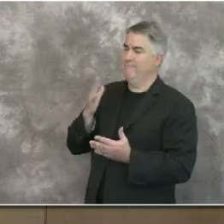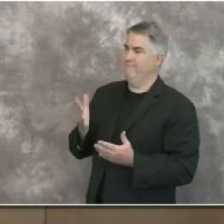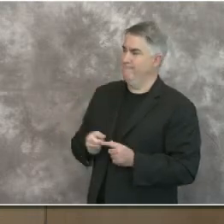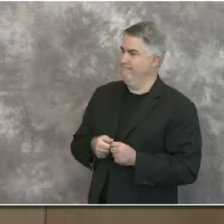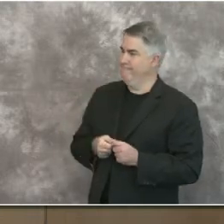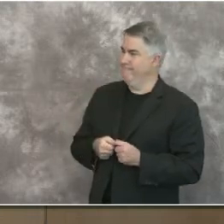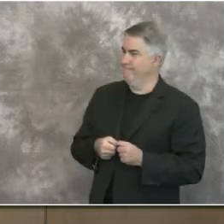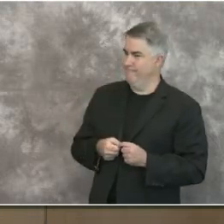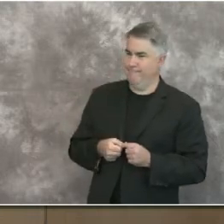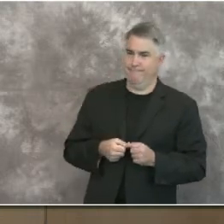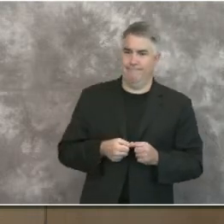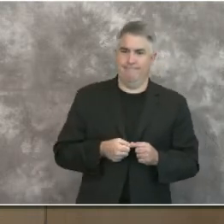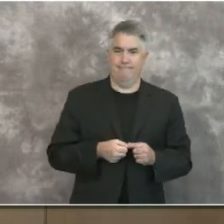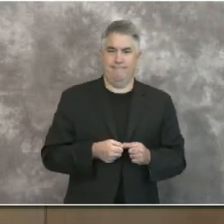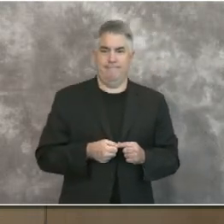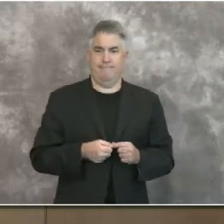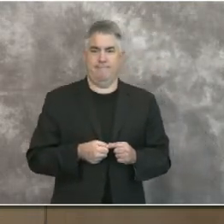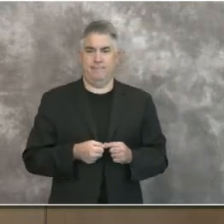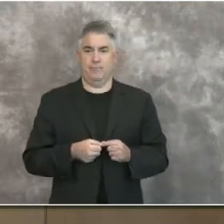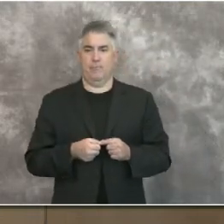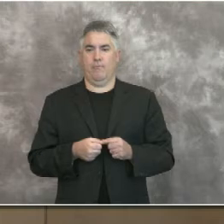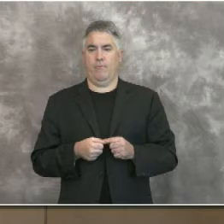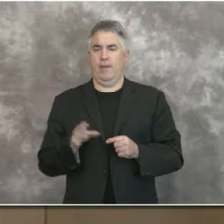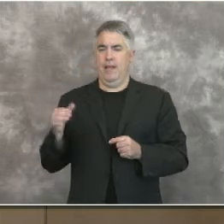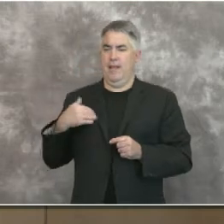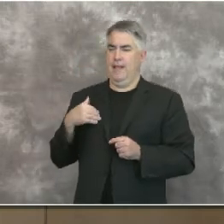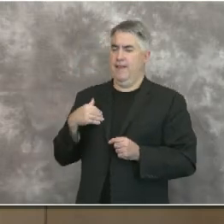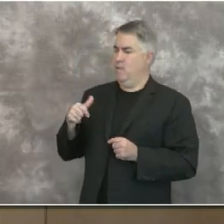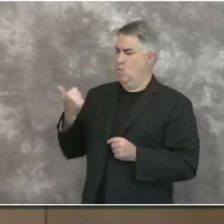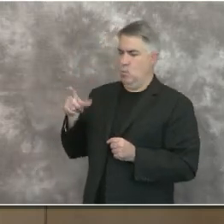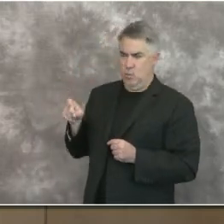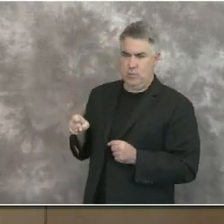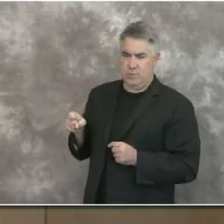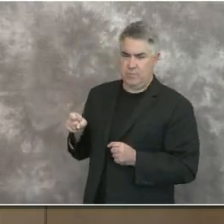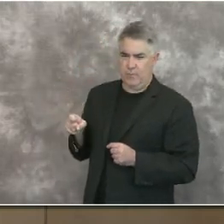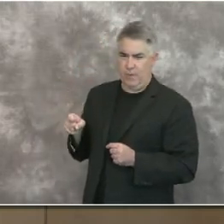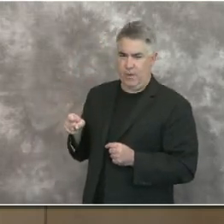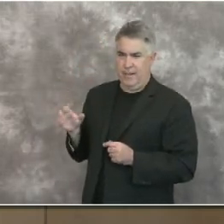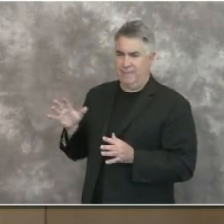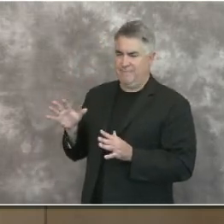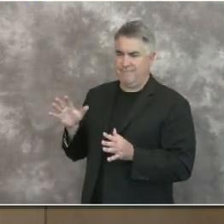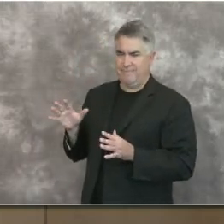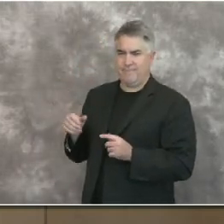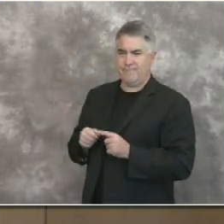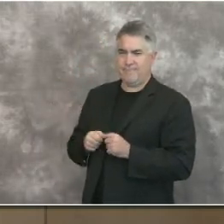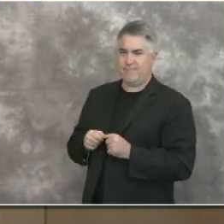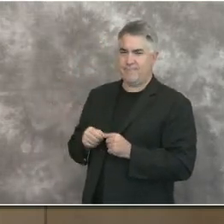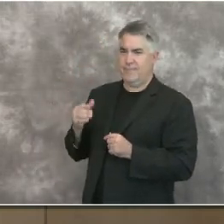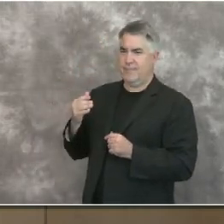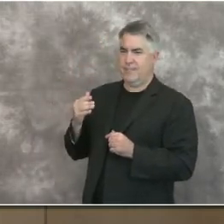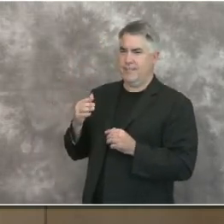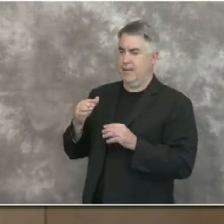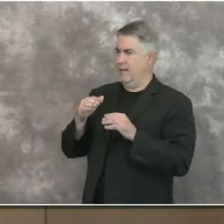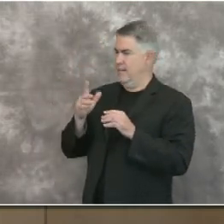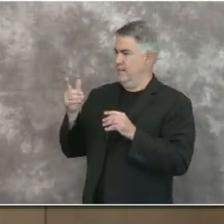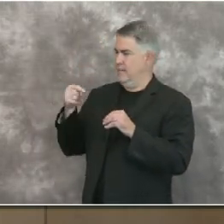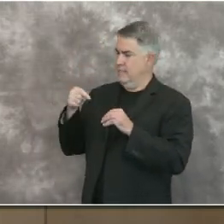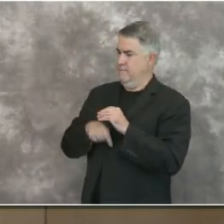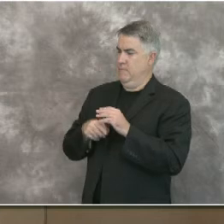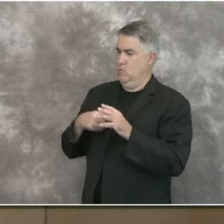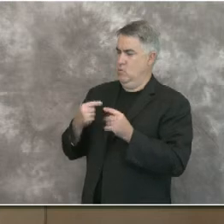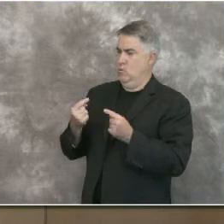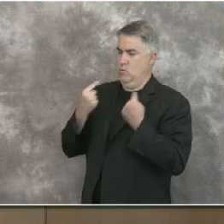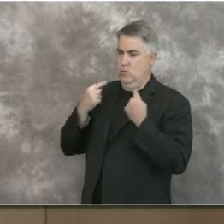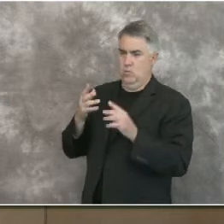that explanation, though I had a question that kind of goes one level deeper. Okay. You know, what if